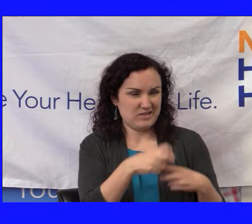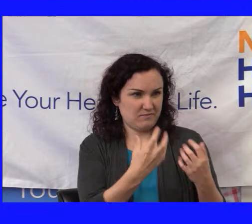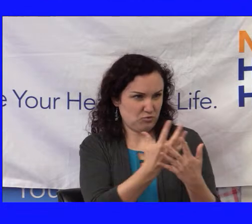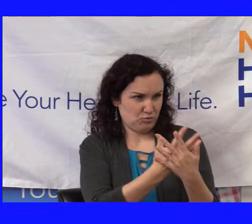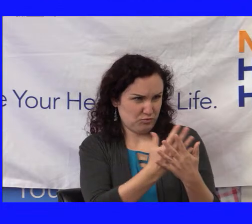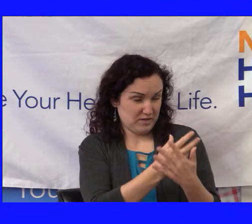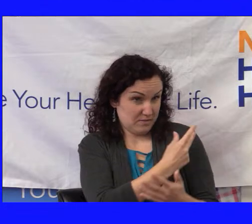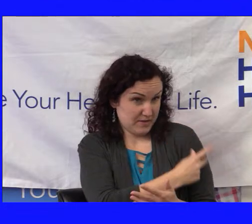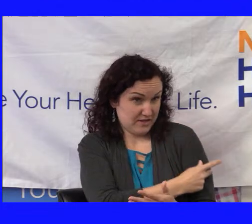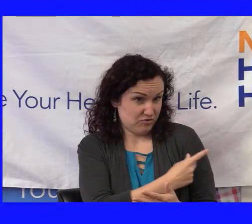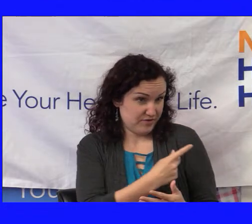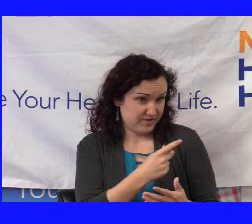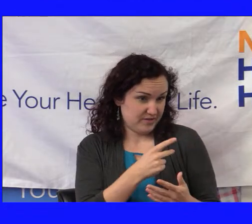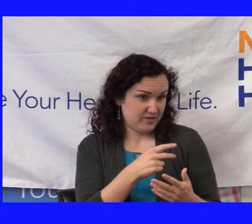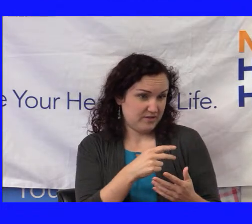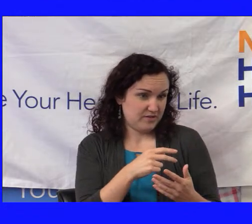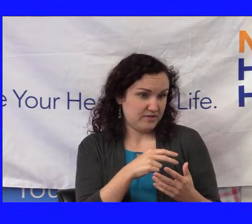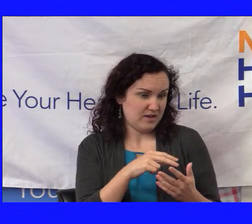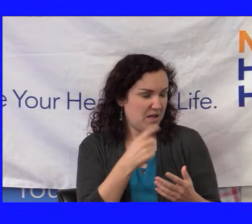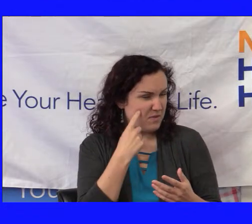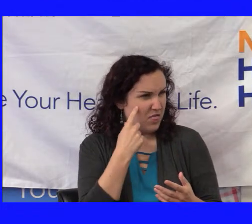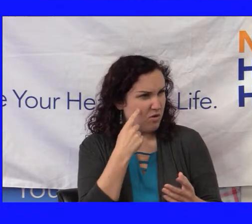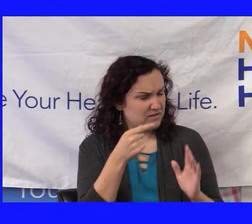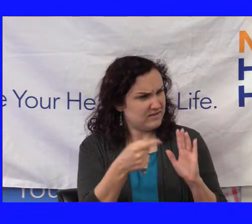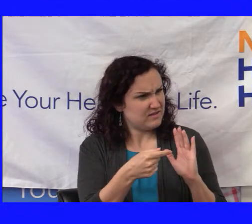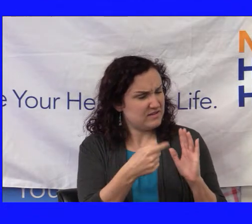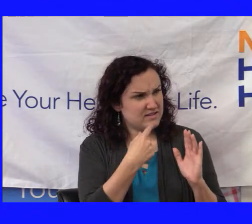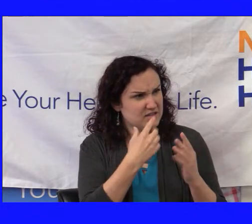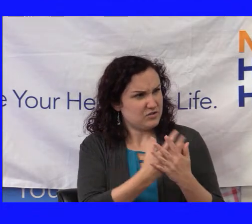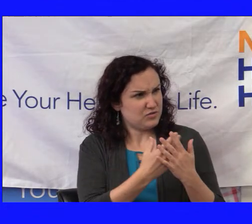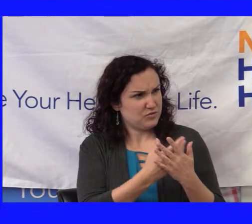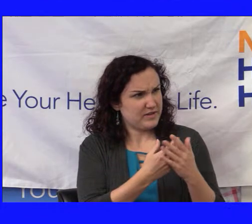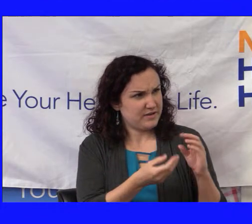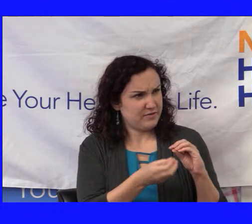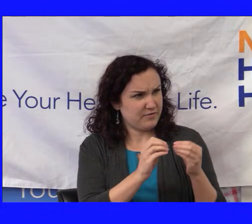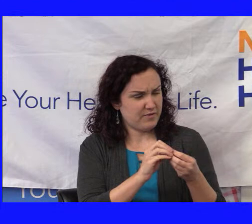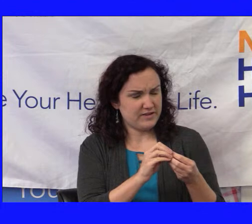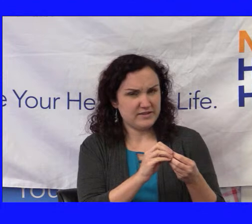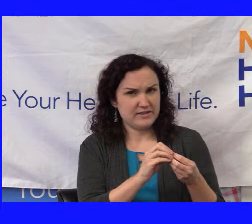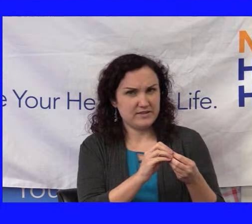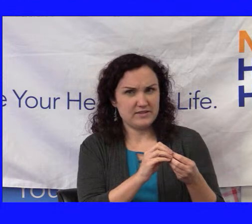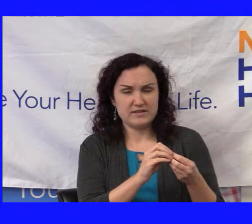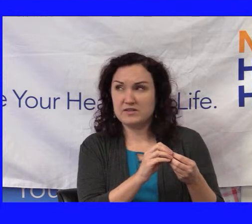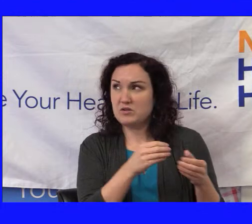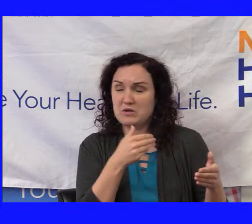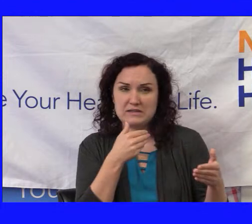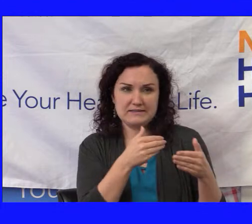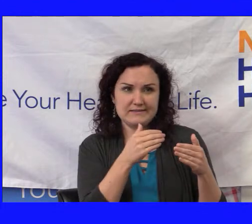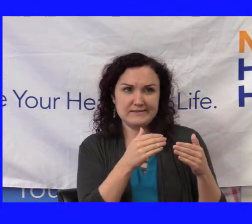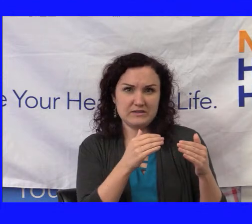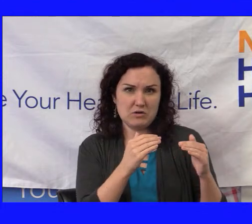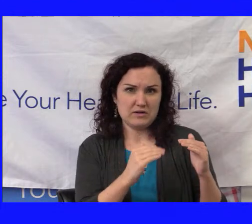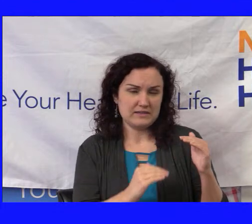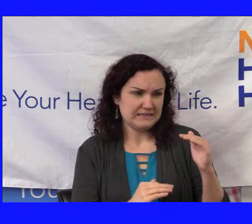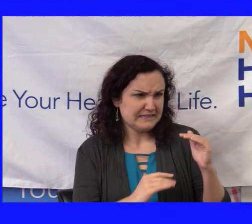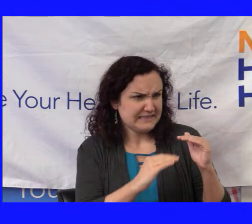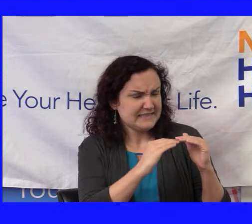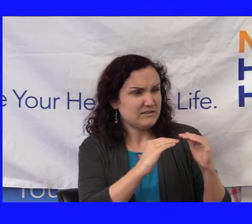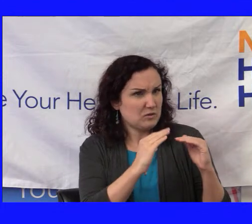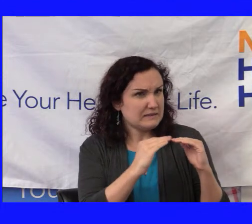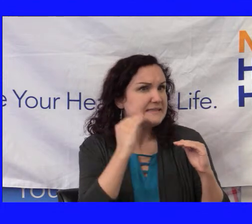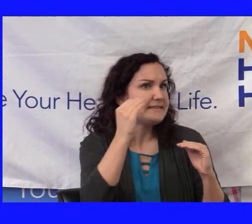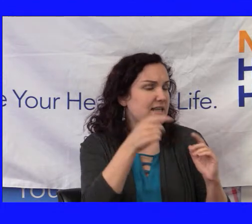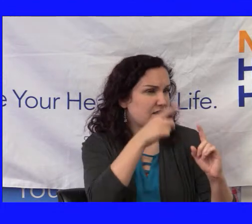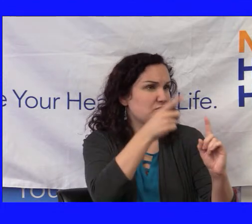but I thought that it says here screening rates are approaching or exceeding the target, which leads me to believe that